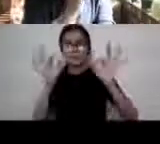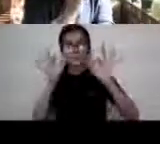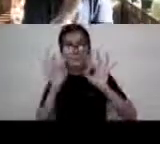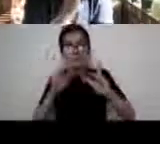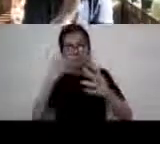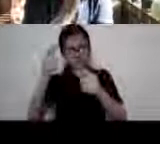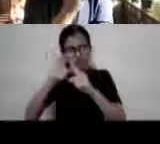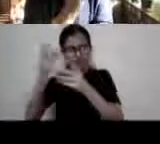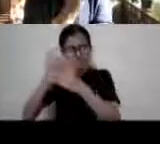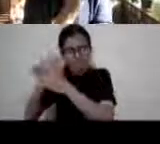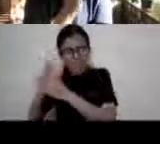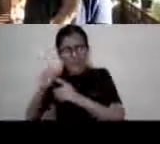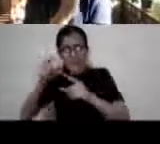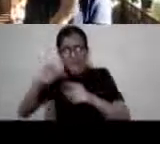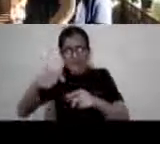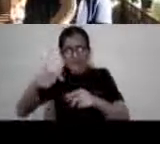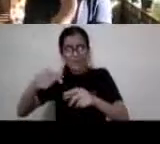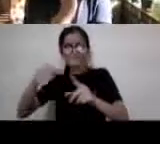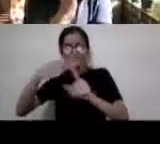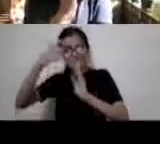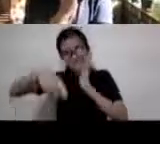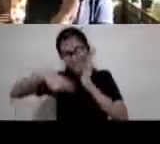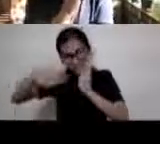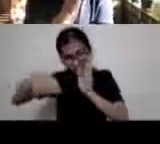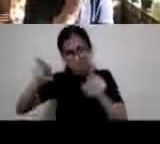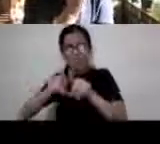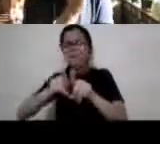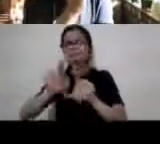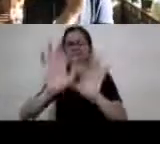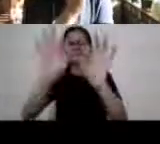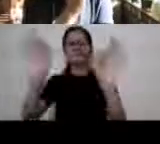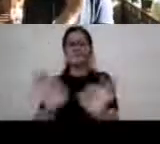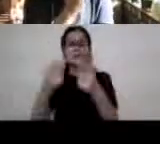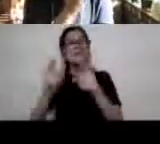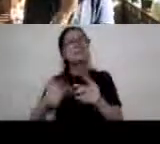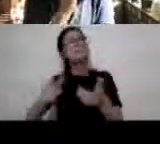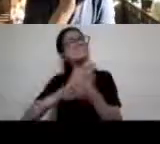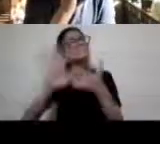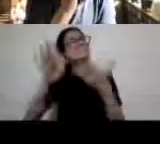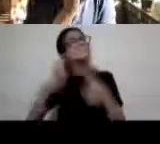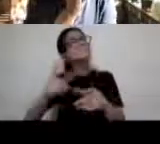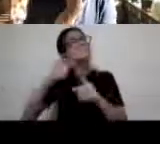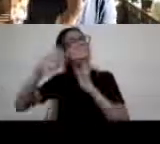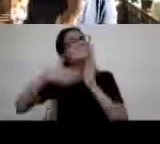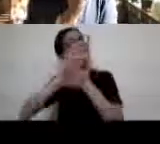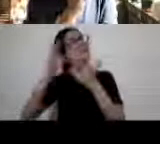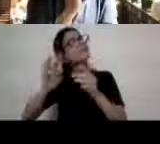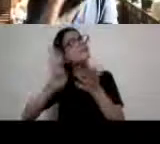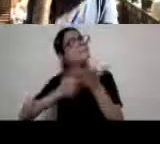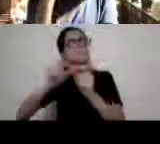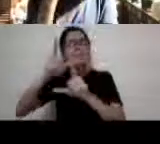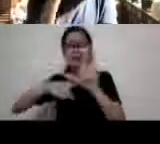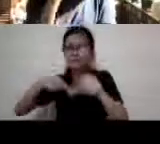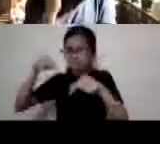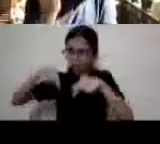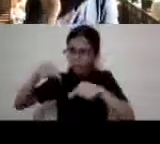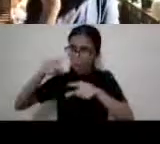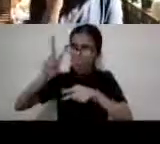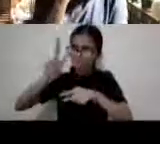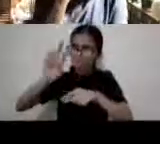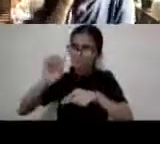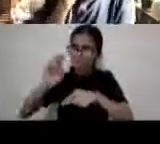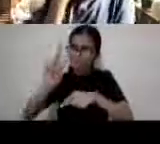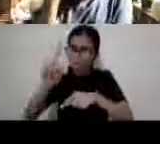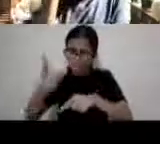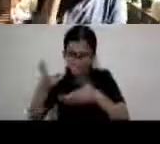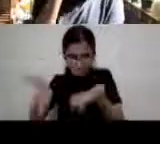documentation of this project yet, because this project was finished in, I think, in May this year. Like that was the